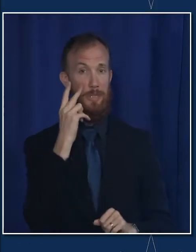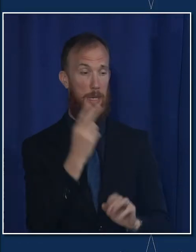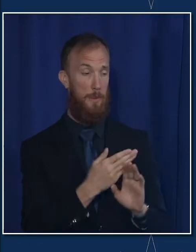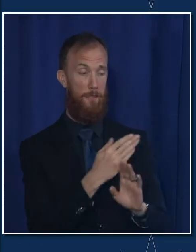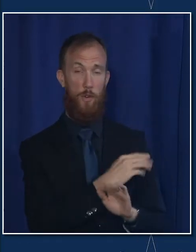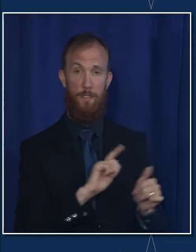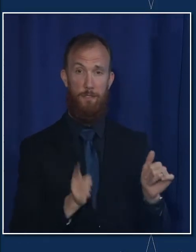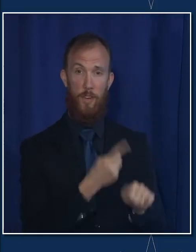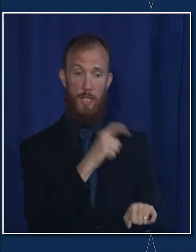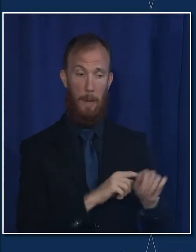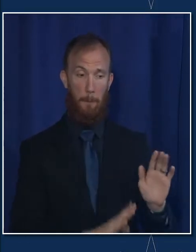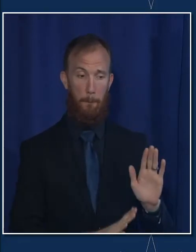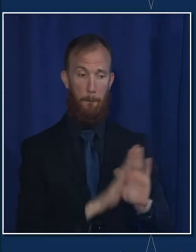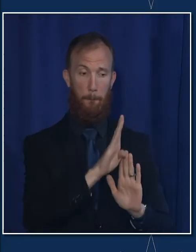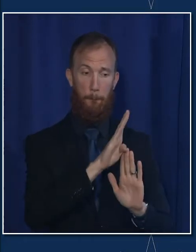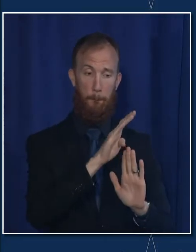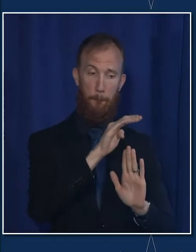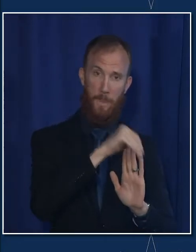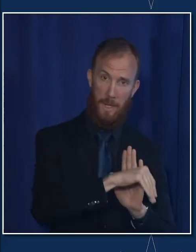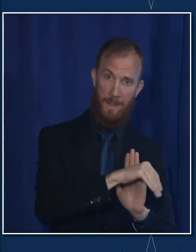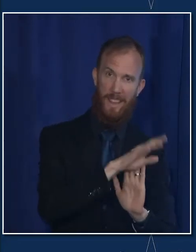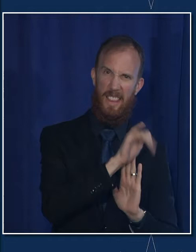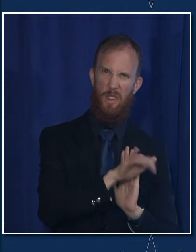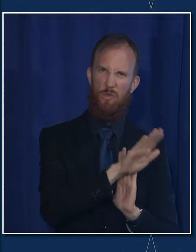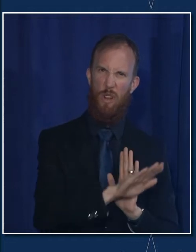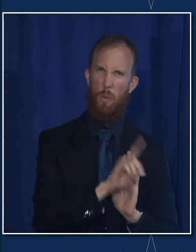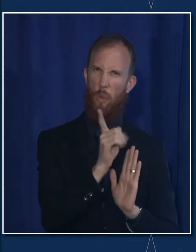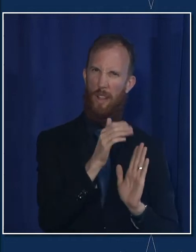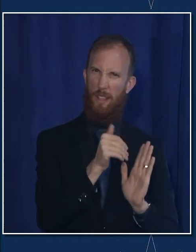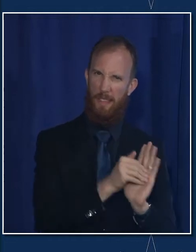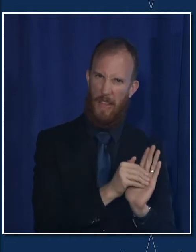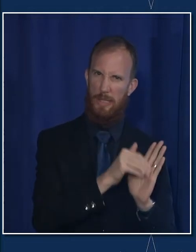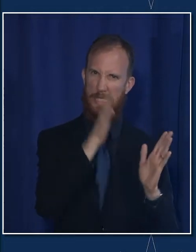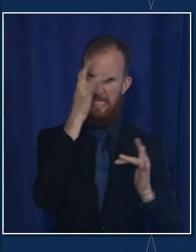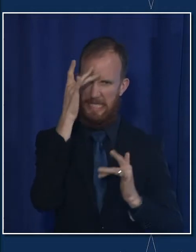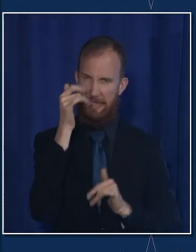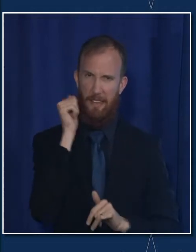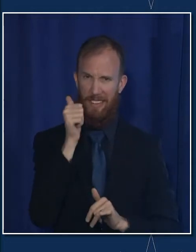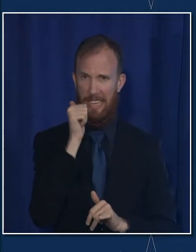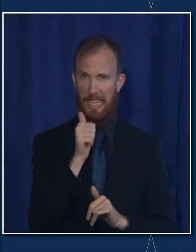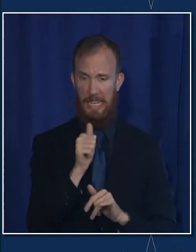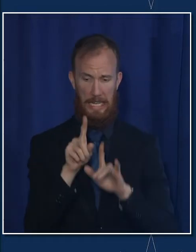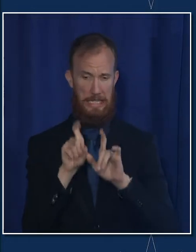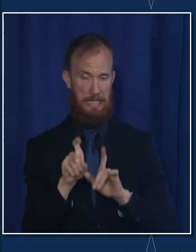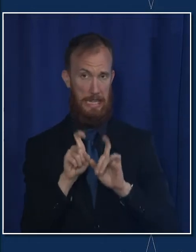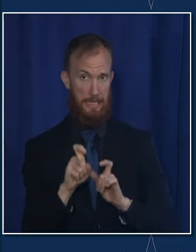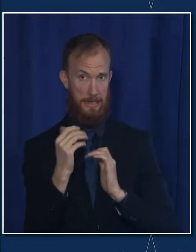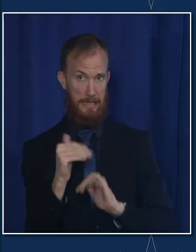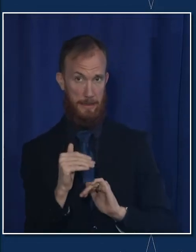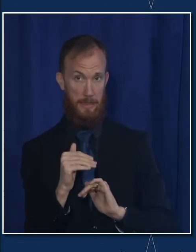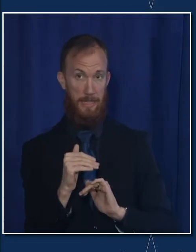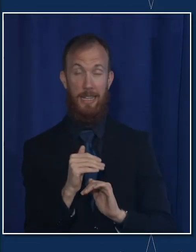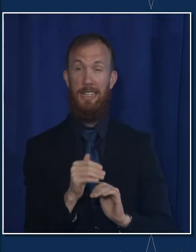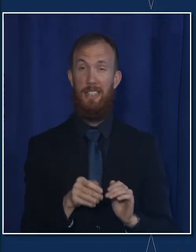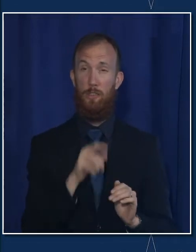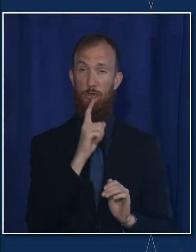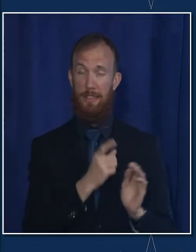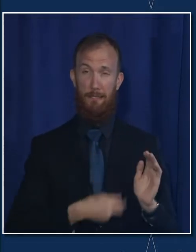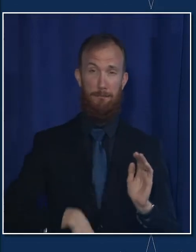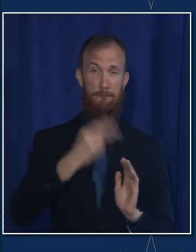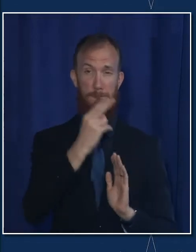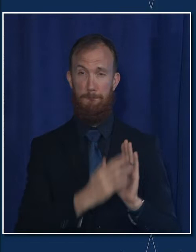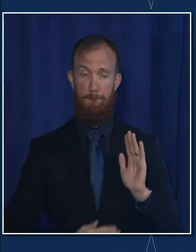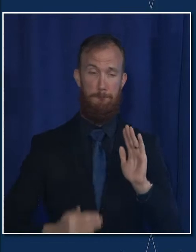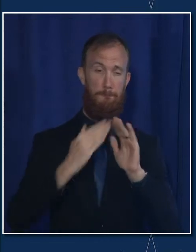about 1,000 cases per day. That's when testing was not very widely available. We were averaging more than 2,500 cases a day at the peak in November.